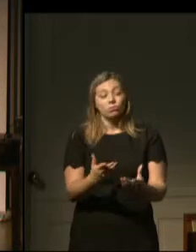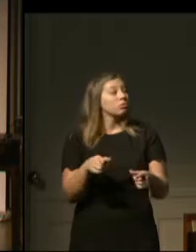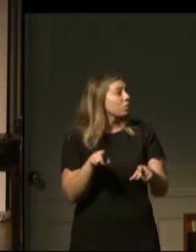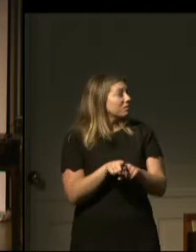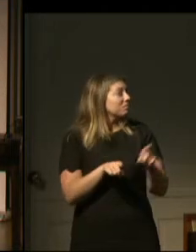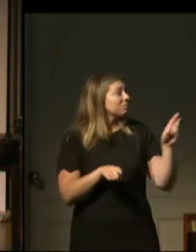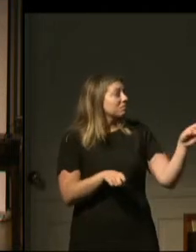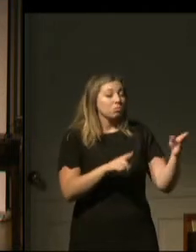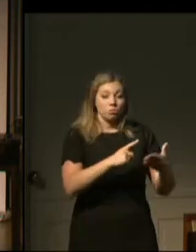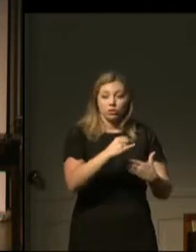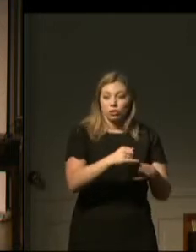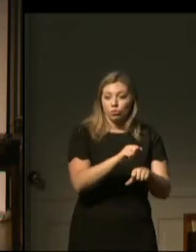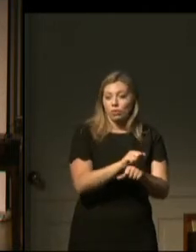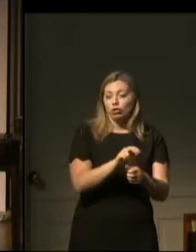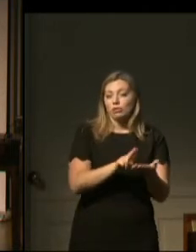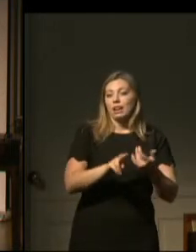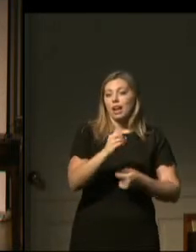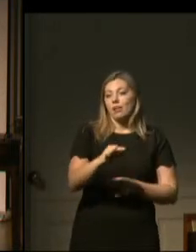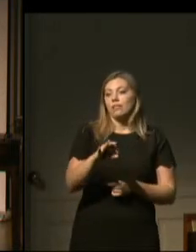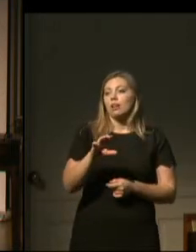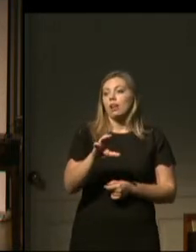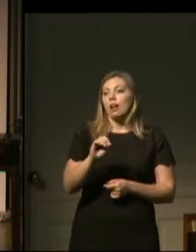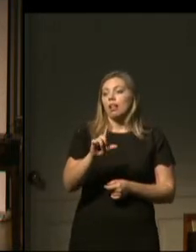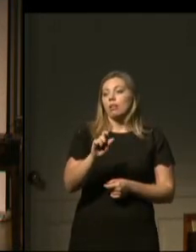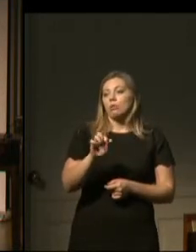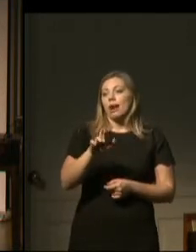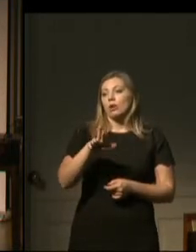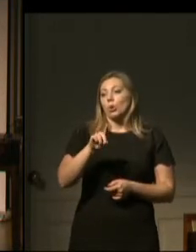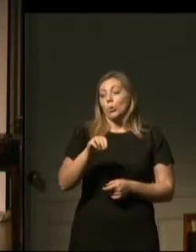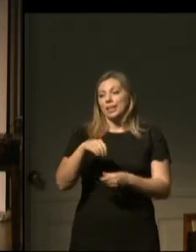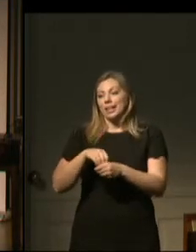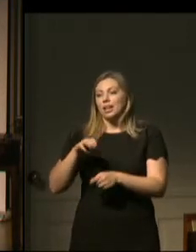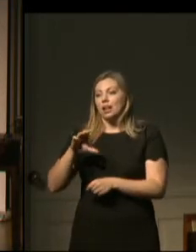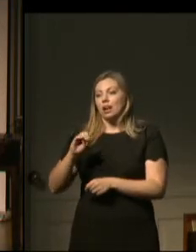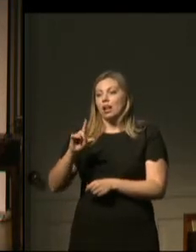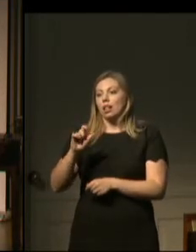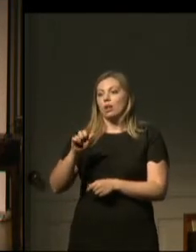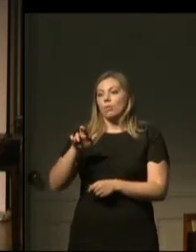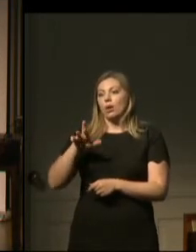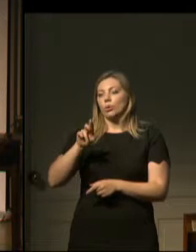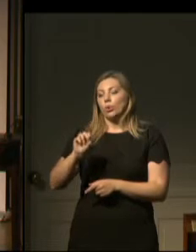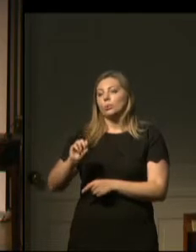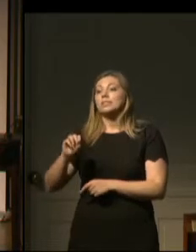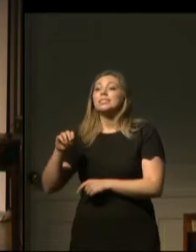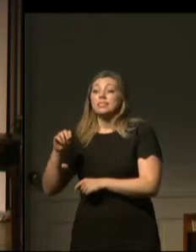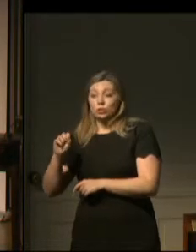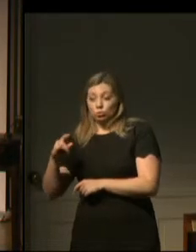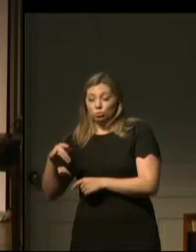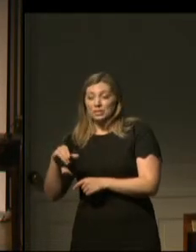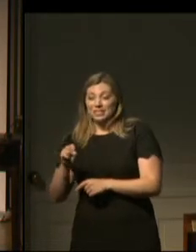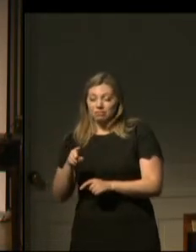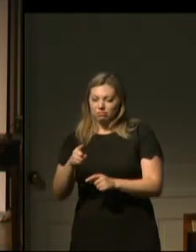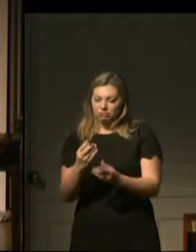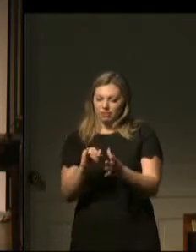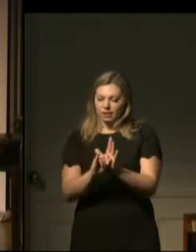University of Colorado at Colorado Springs, where we are having history students from UCCS identify primary and secondary sources that